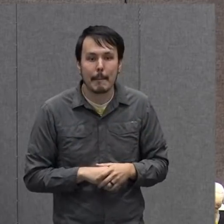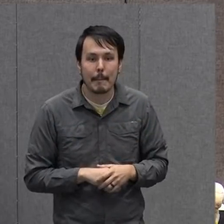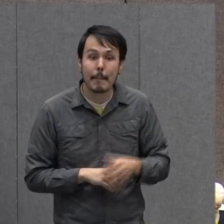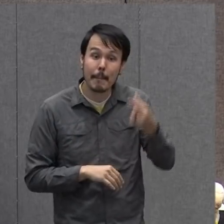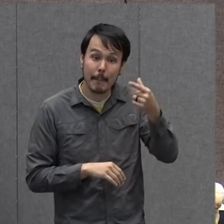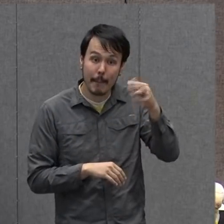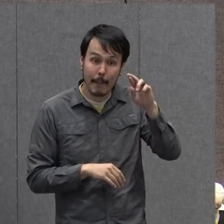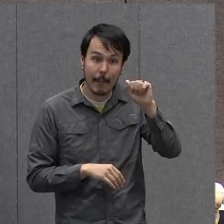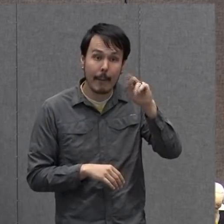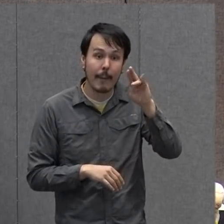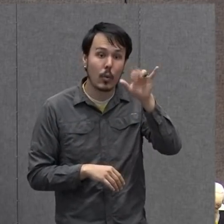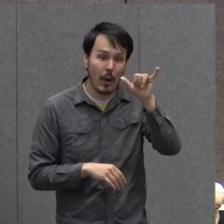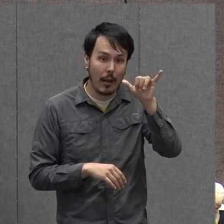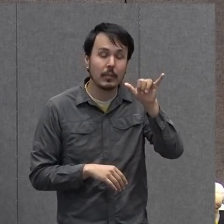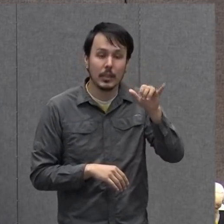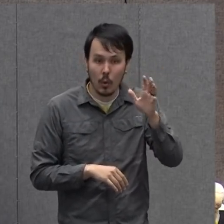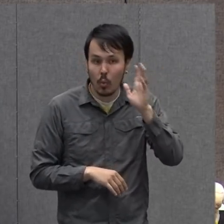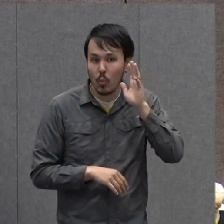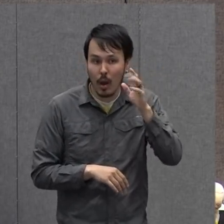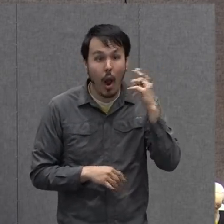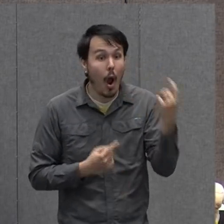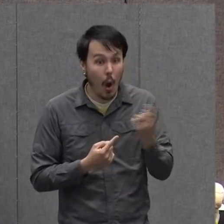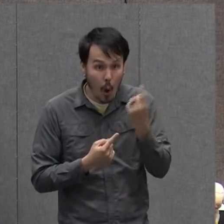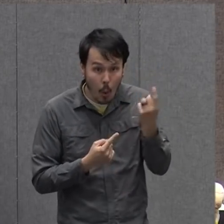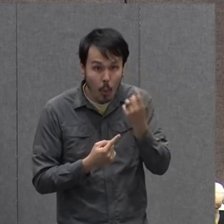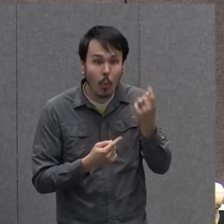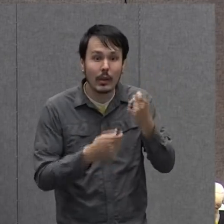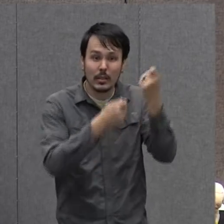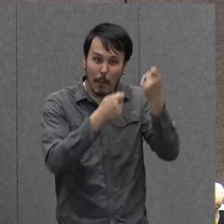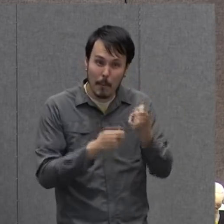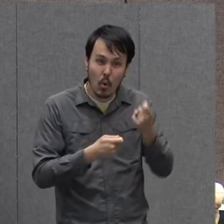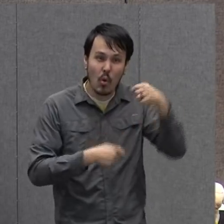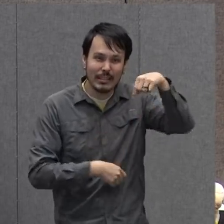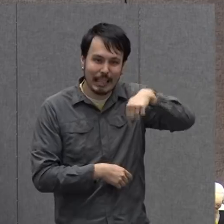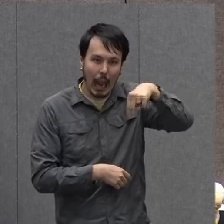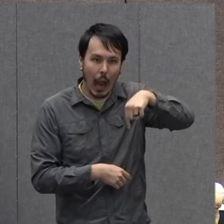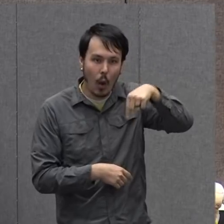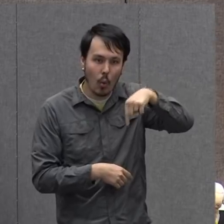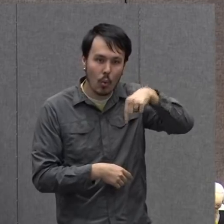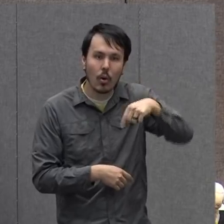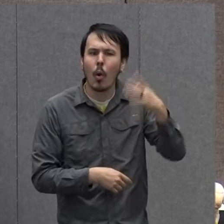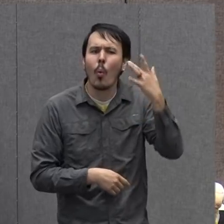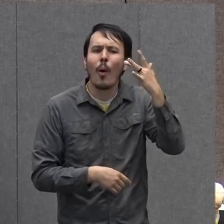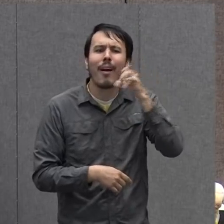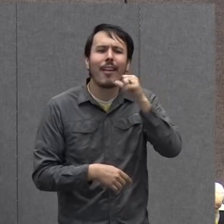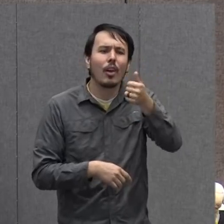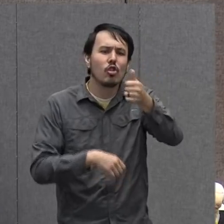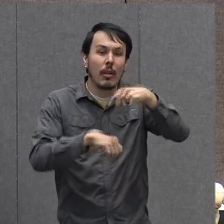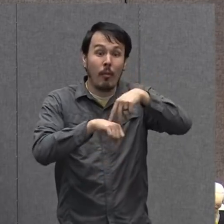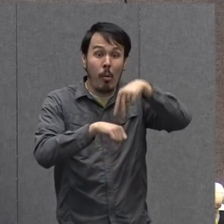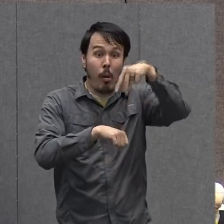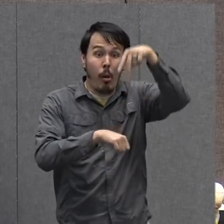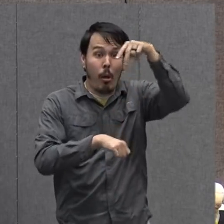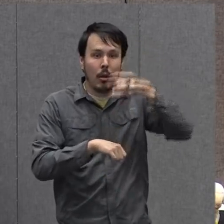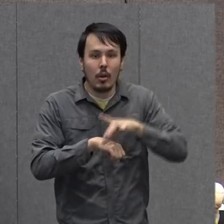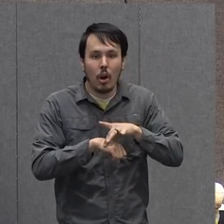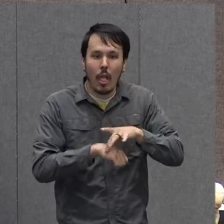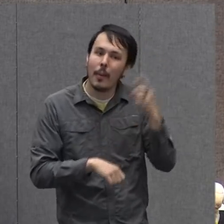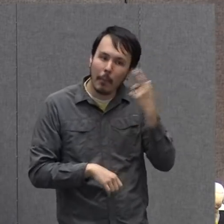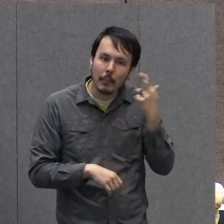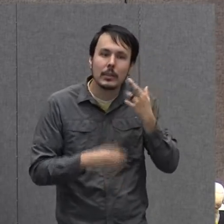So our mass doesn't change, but does gravity change? Yes,